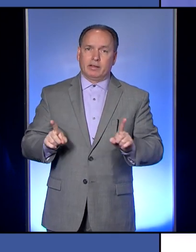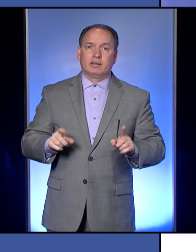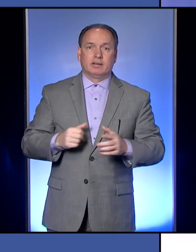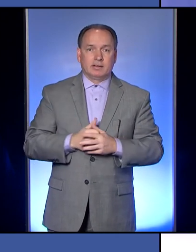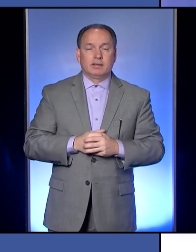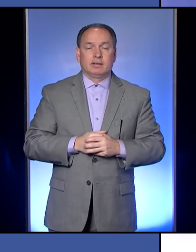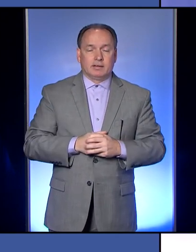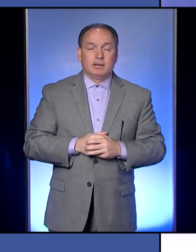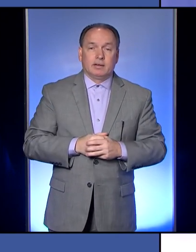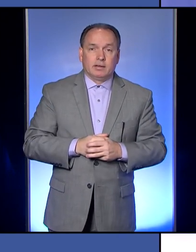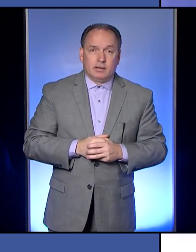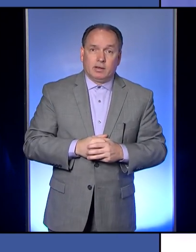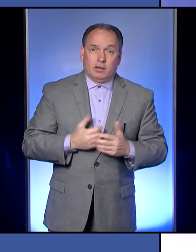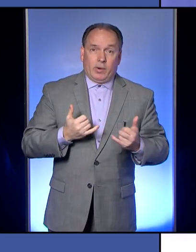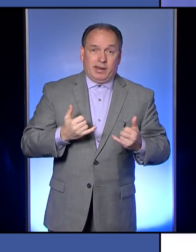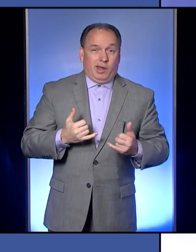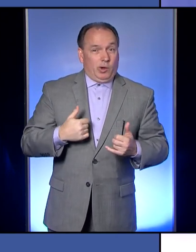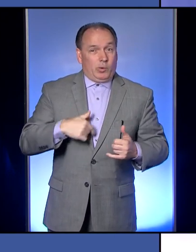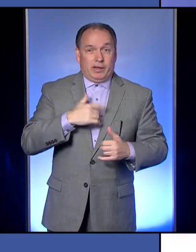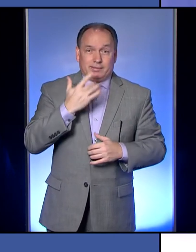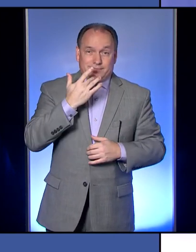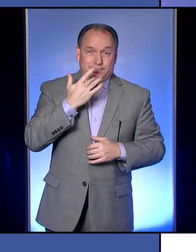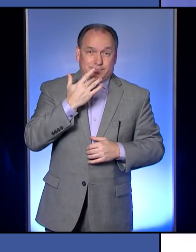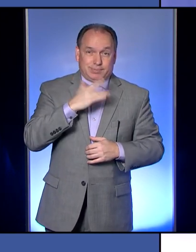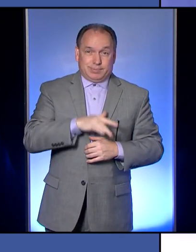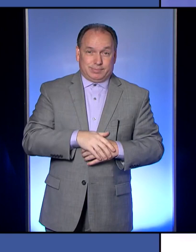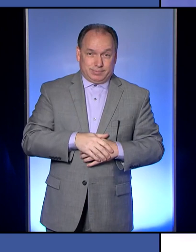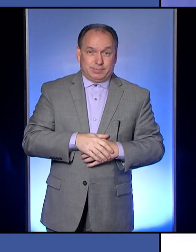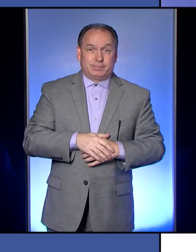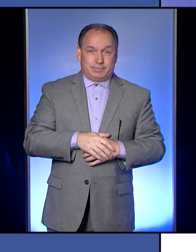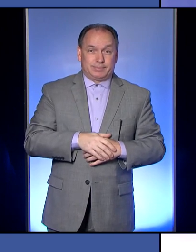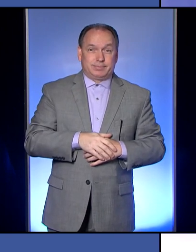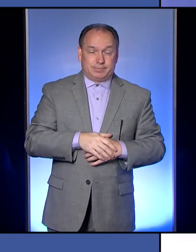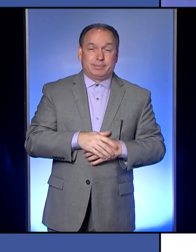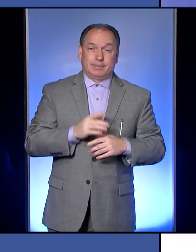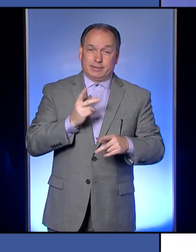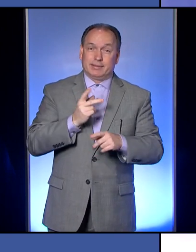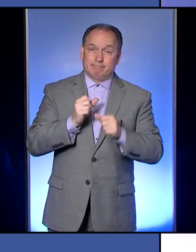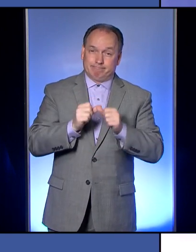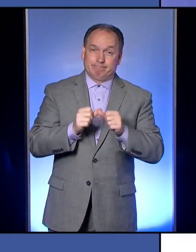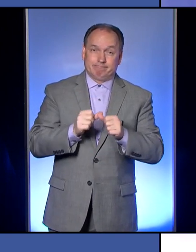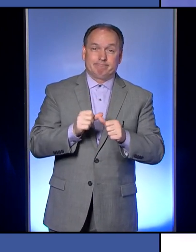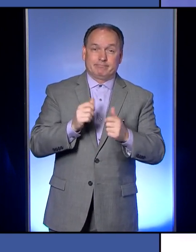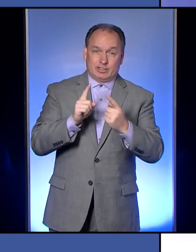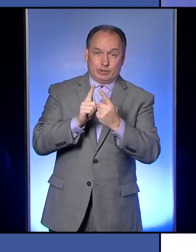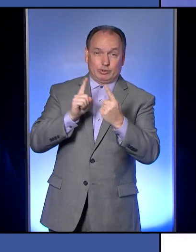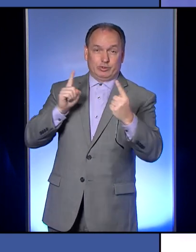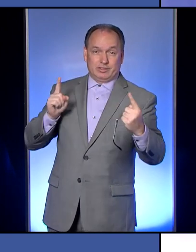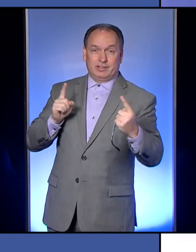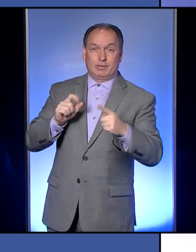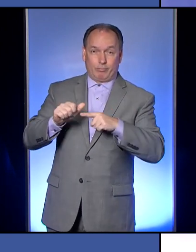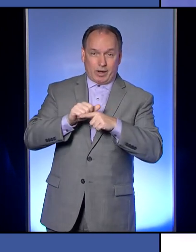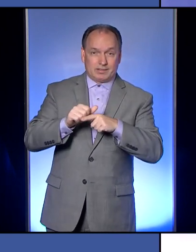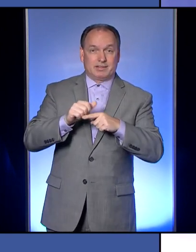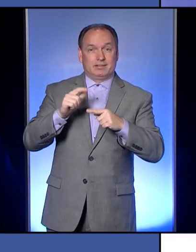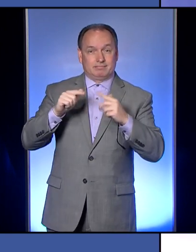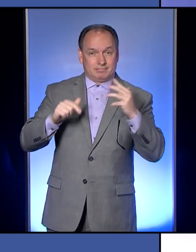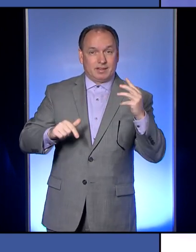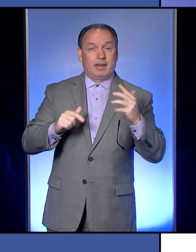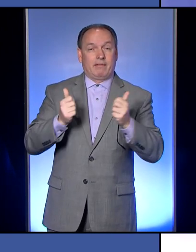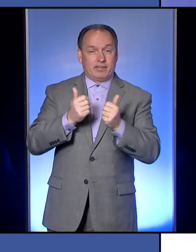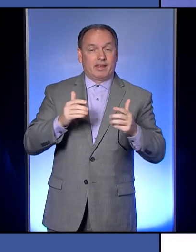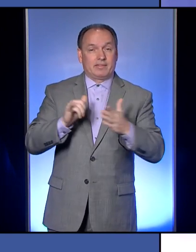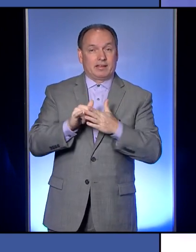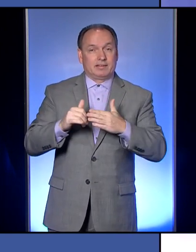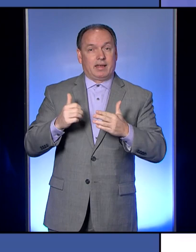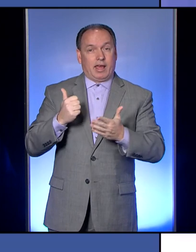But we're in a sweet spot right now. We need to keep our social distancing. We need to, you know, practice those things that have gotten us this far